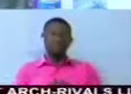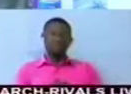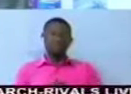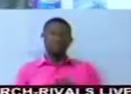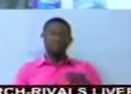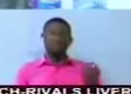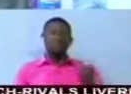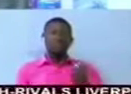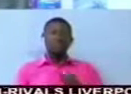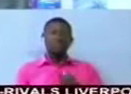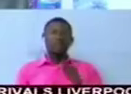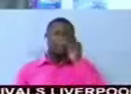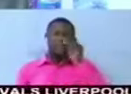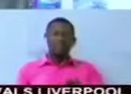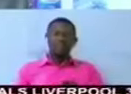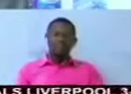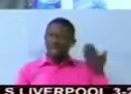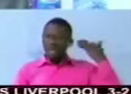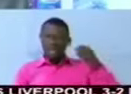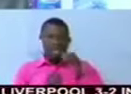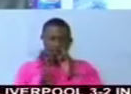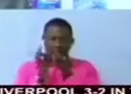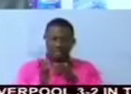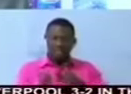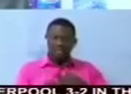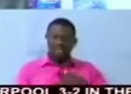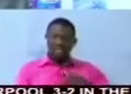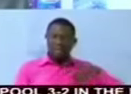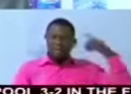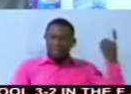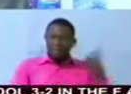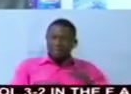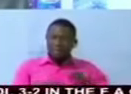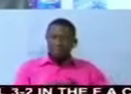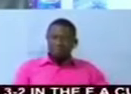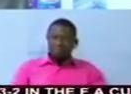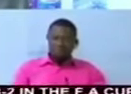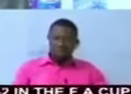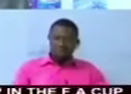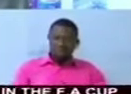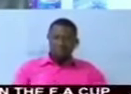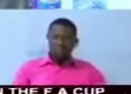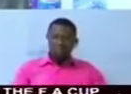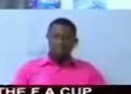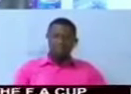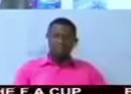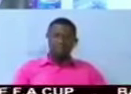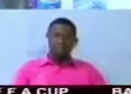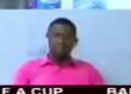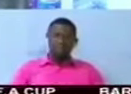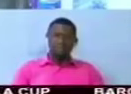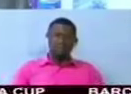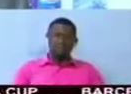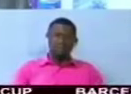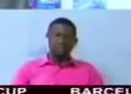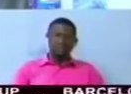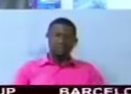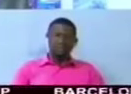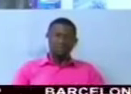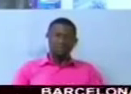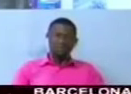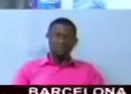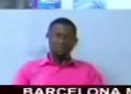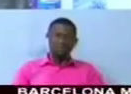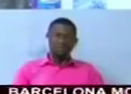the one whom I said that he was touched at his private part boko kanamam gi niñ ko laalé boko gisé fokk naané